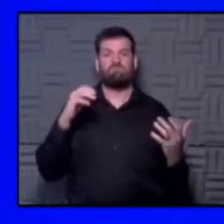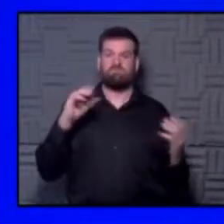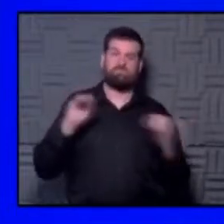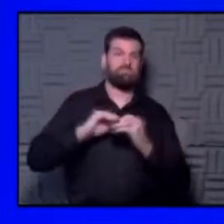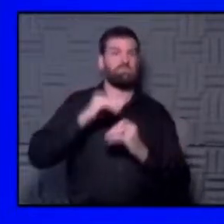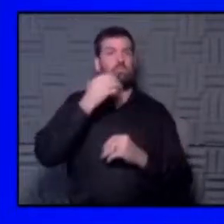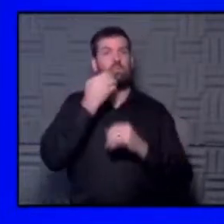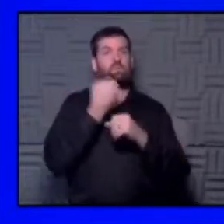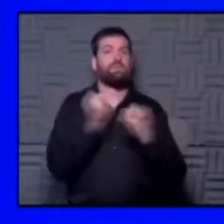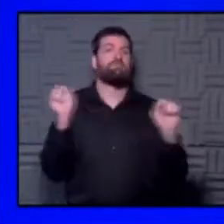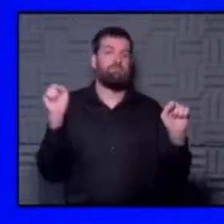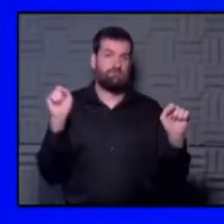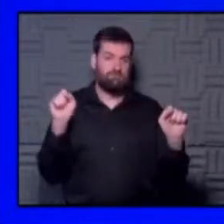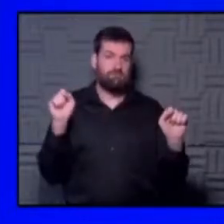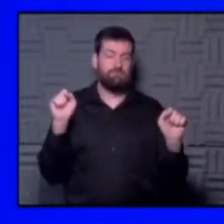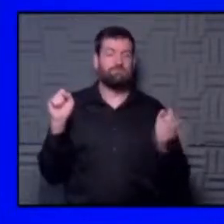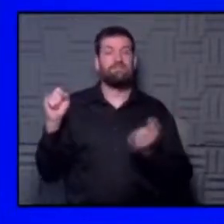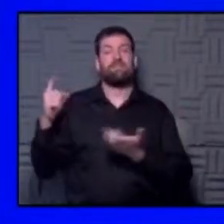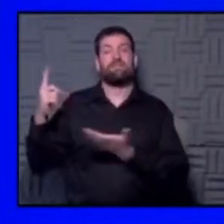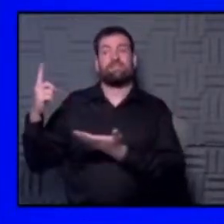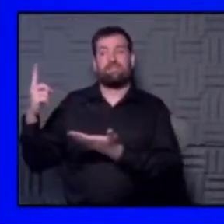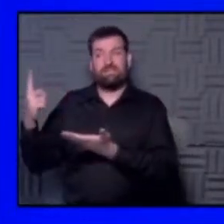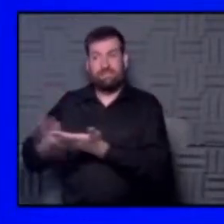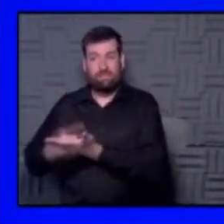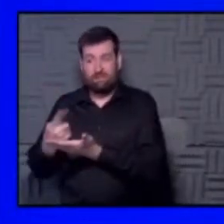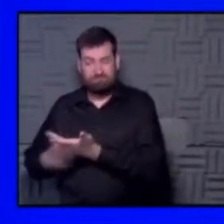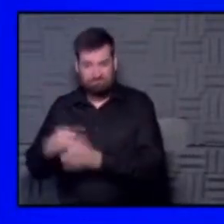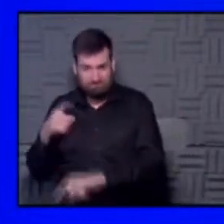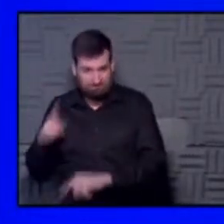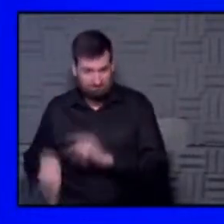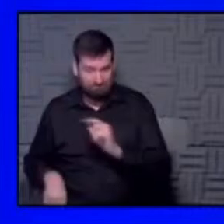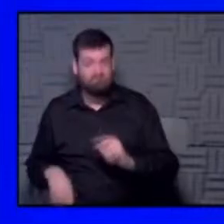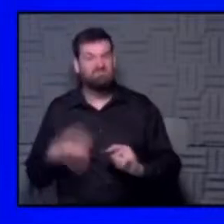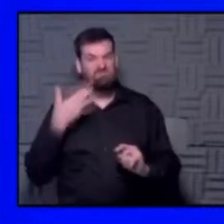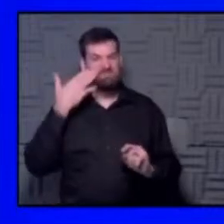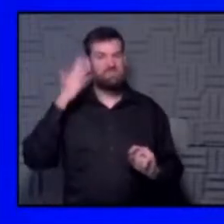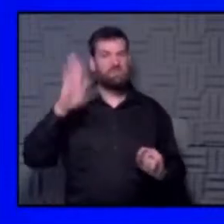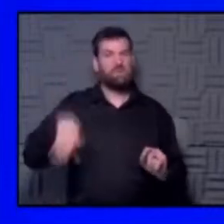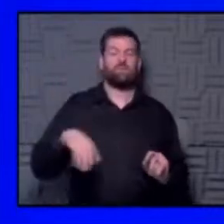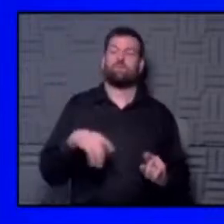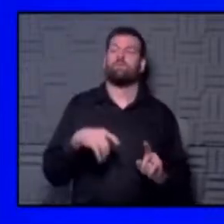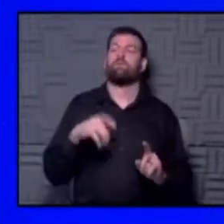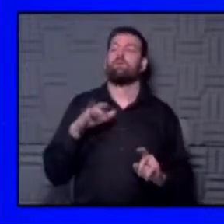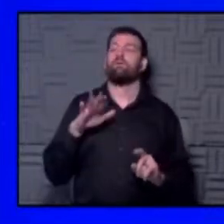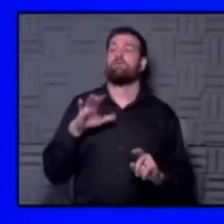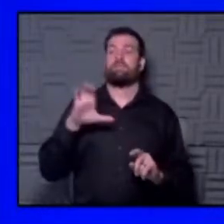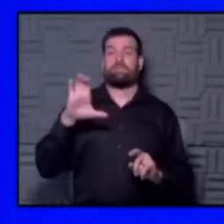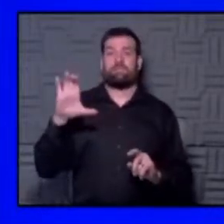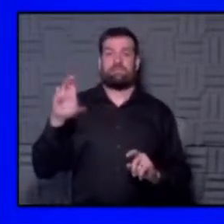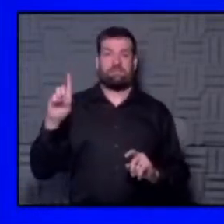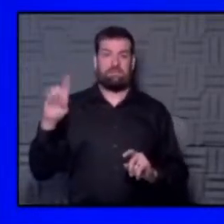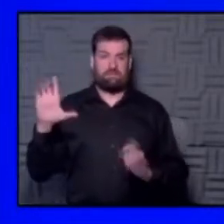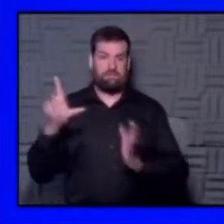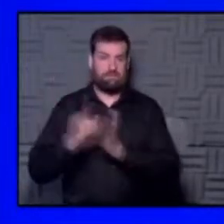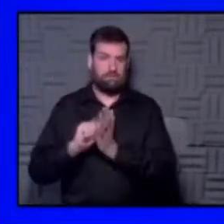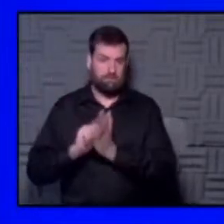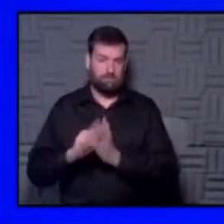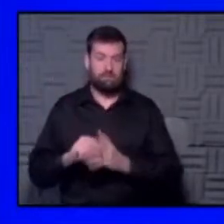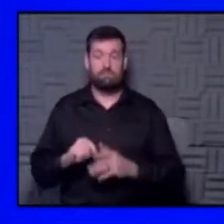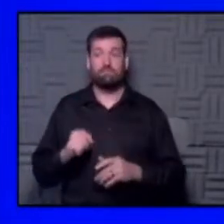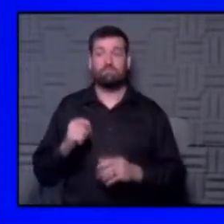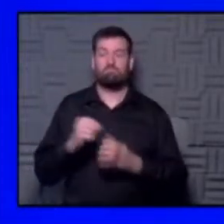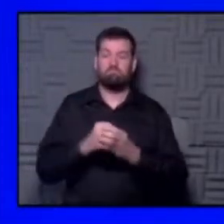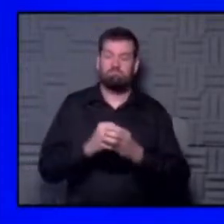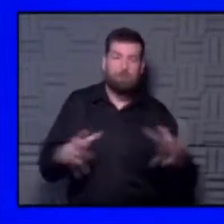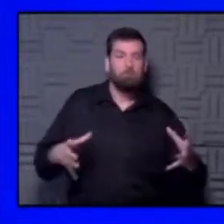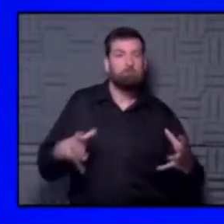safer, but sometimes that can't be done. We know that from the CDC publication, there was an